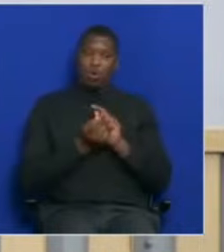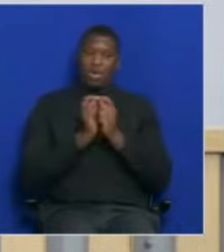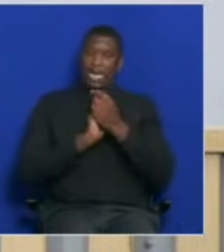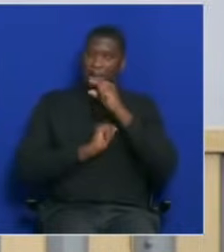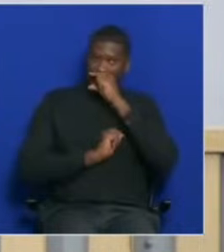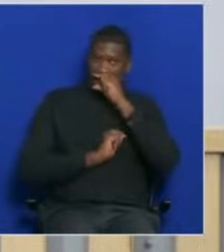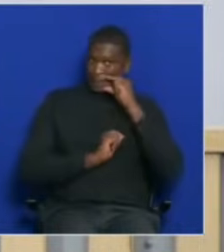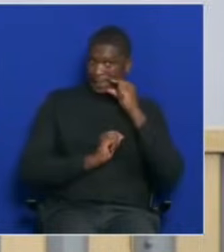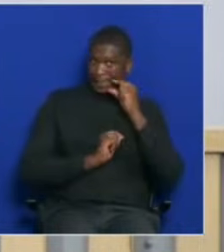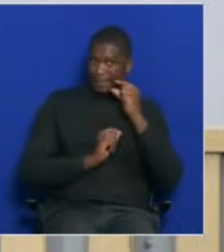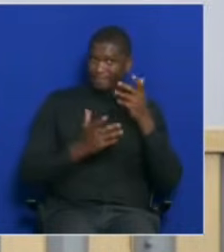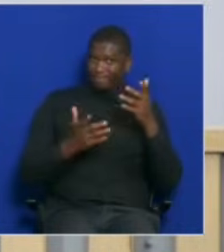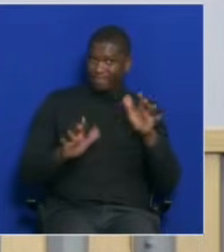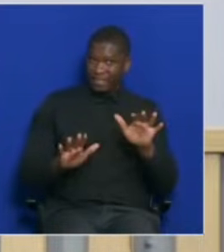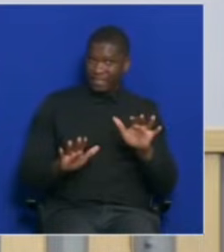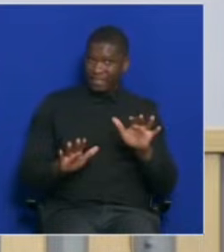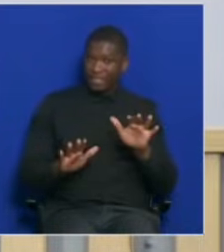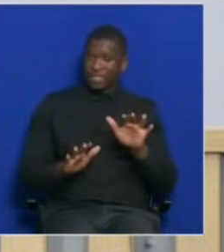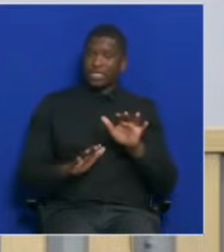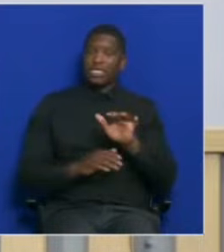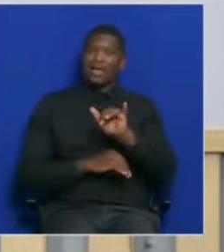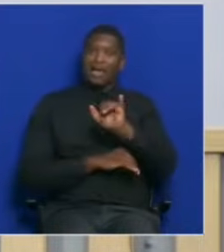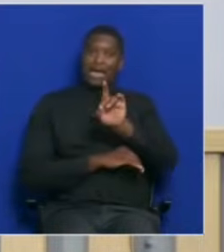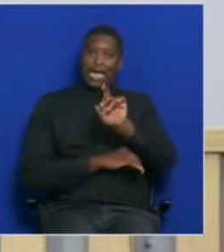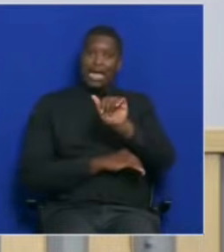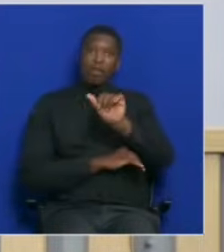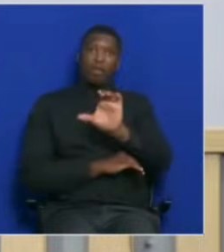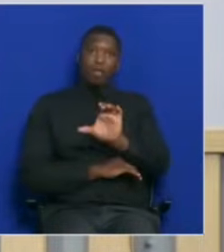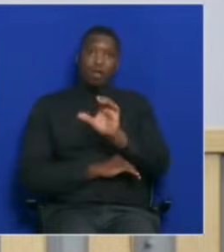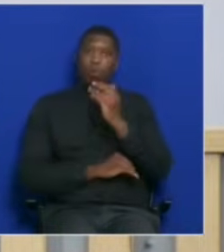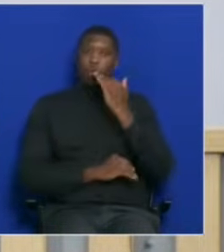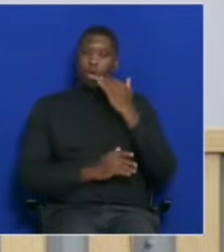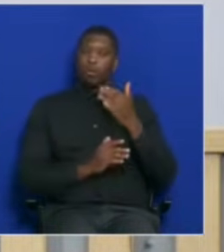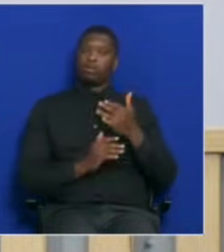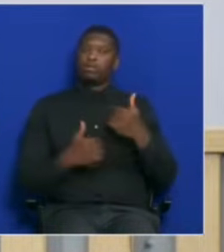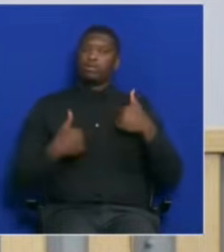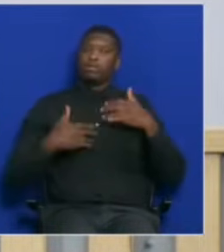operating, the first thing that the